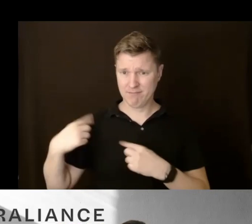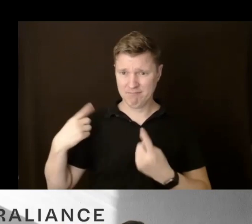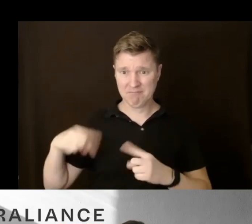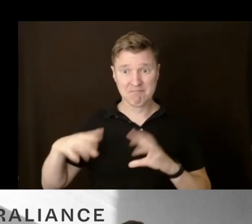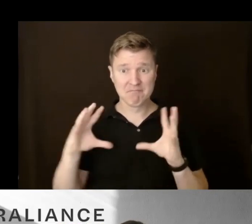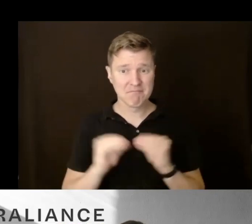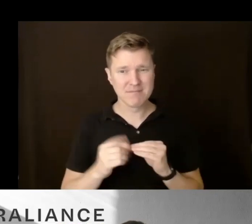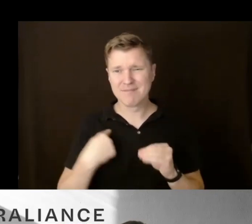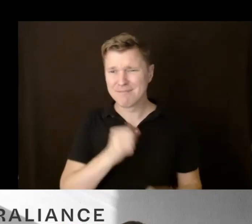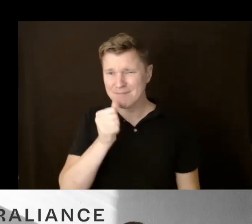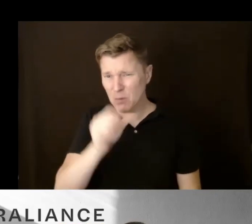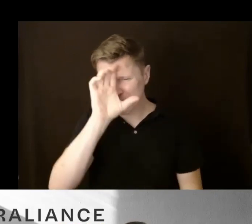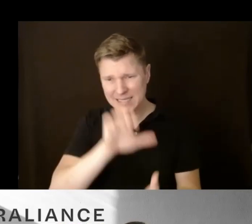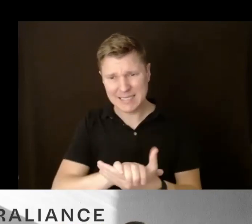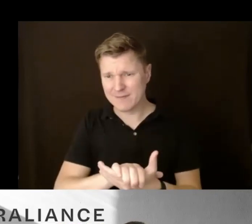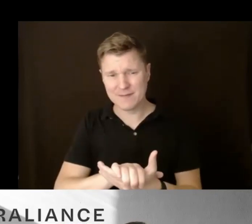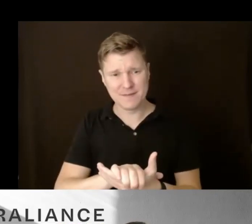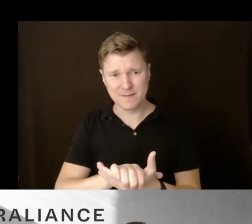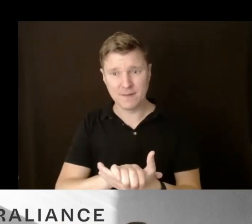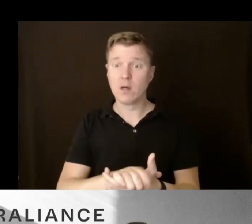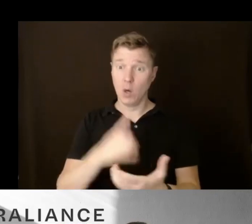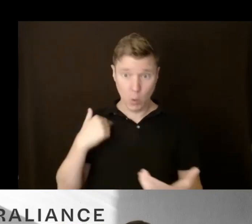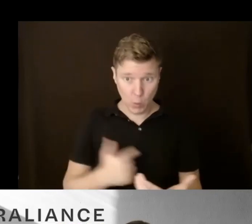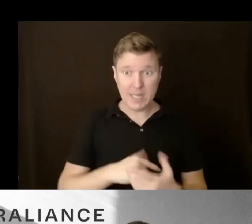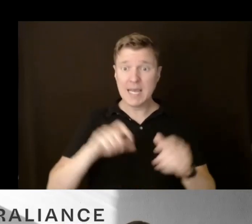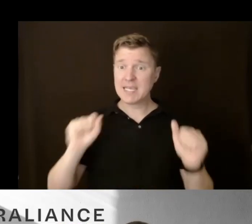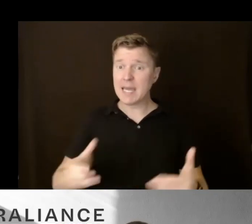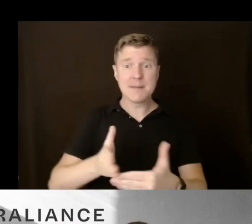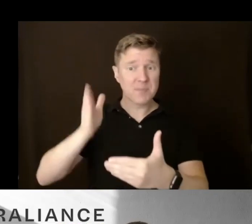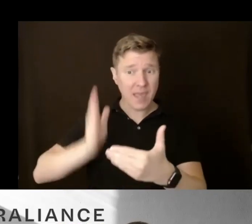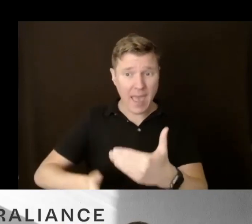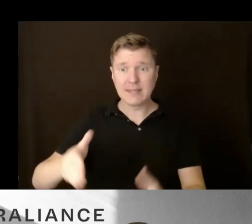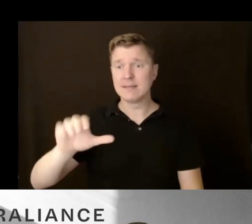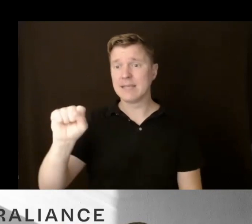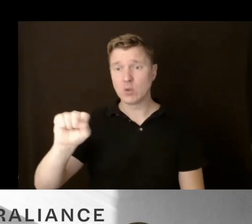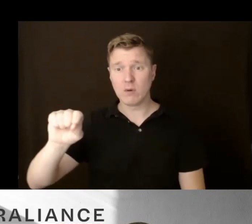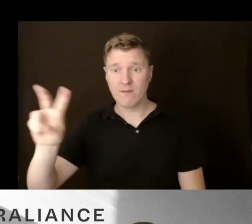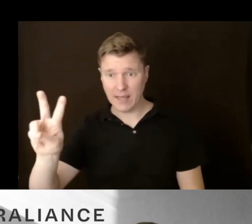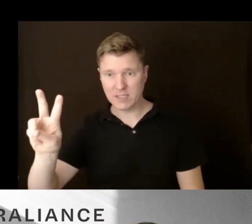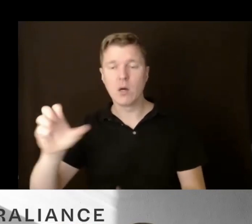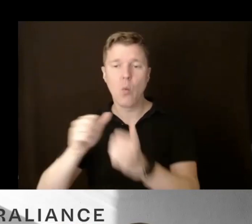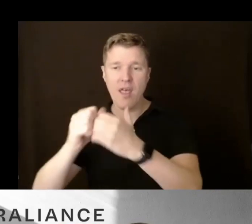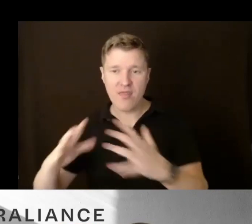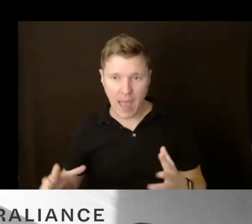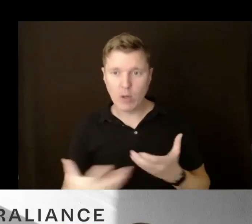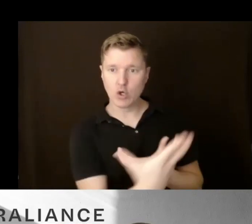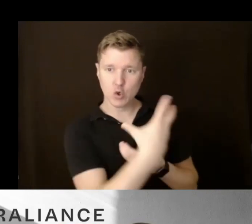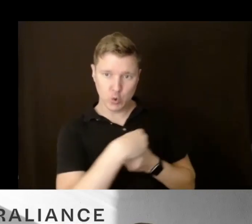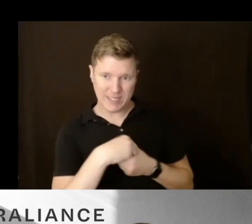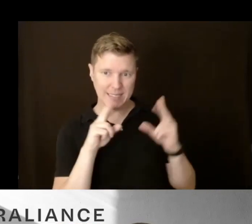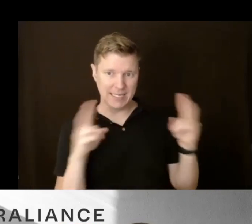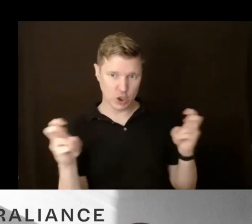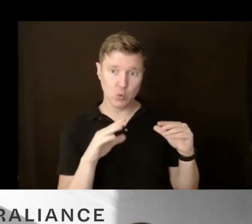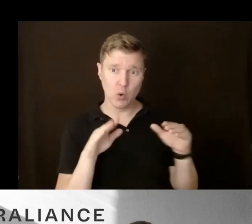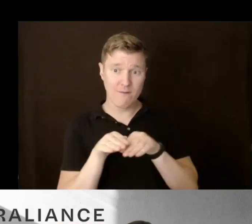not believe that we can end sexual violence without looking at the issue of equity, part of the theme of the conference,